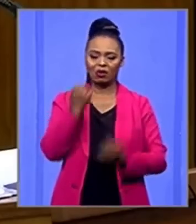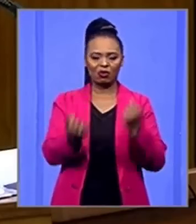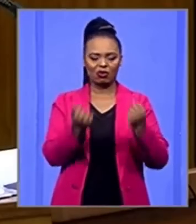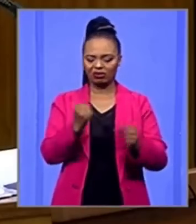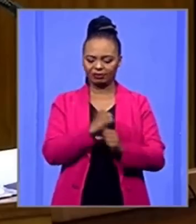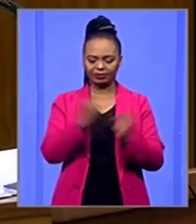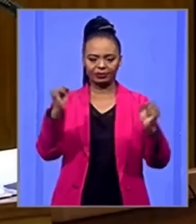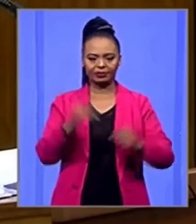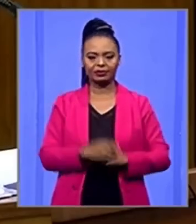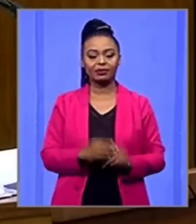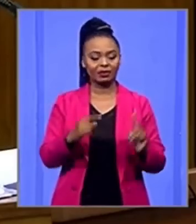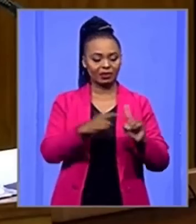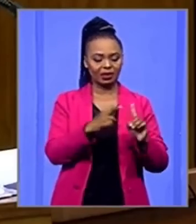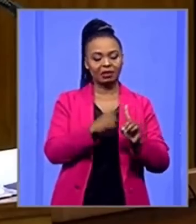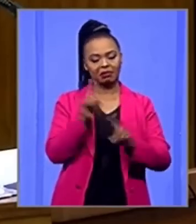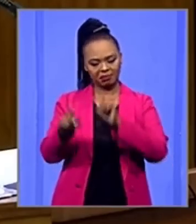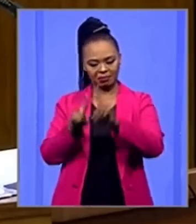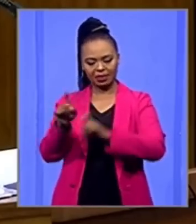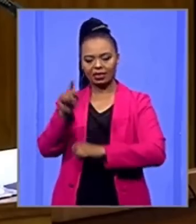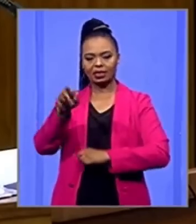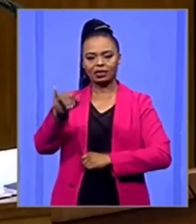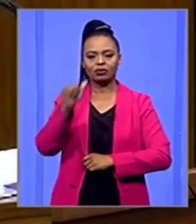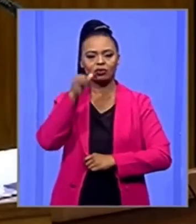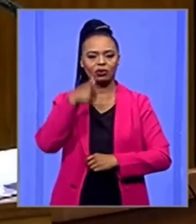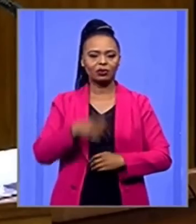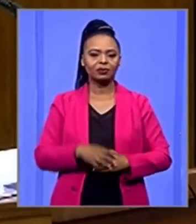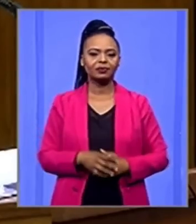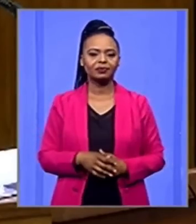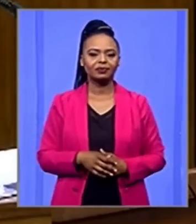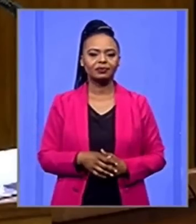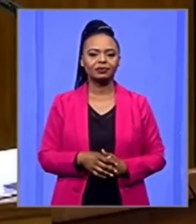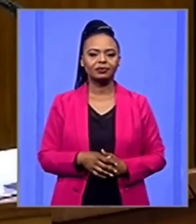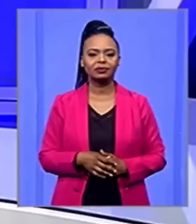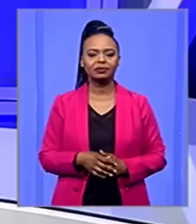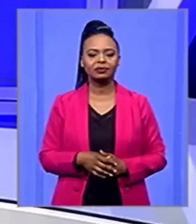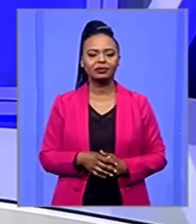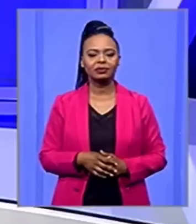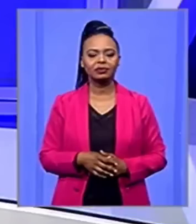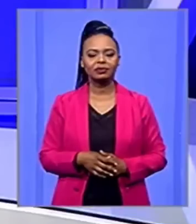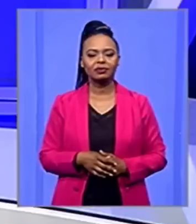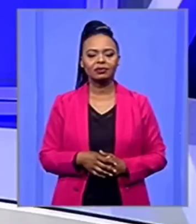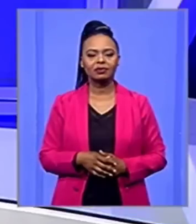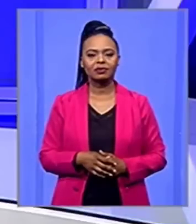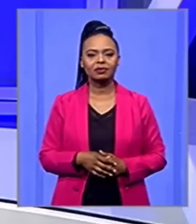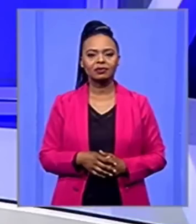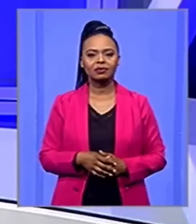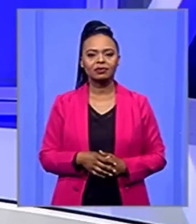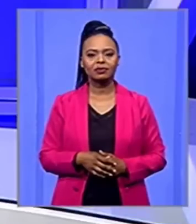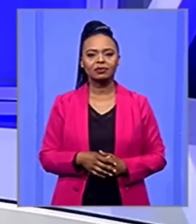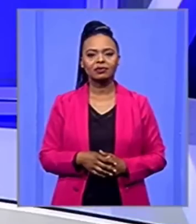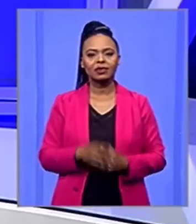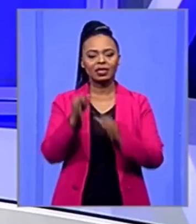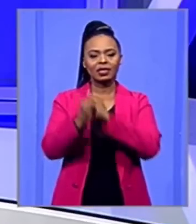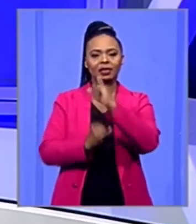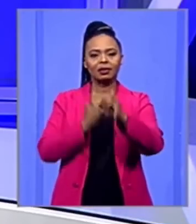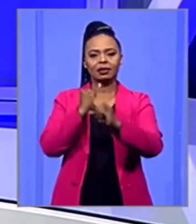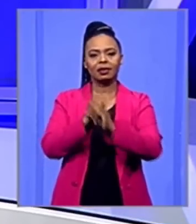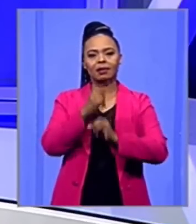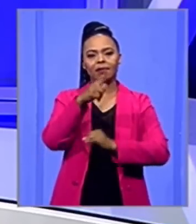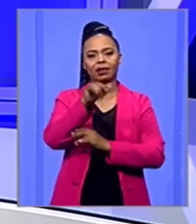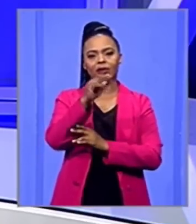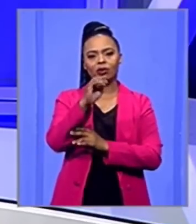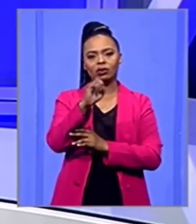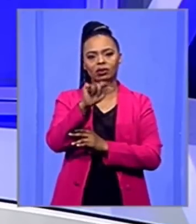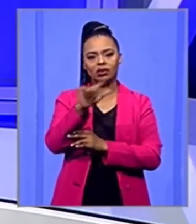go gadika Khumalo ka dipotšišo le go sasa. International Pentecostal